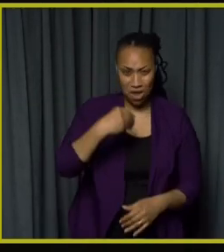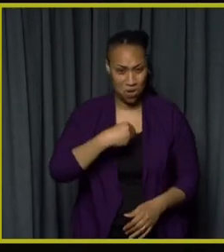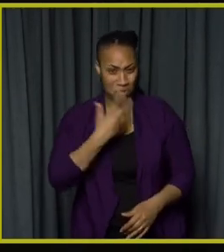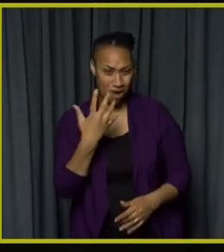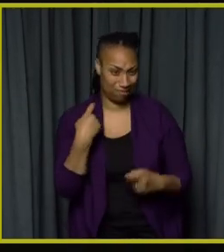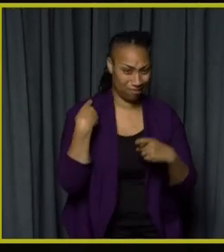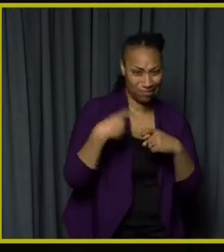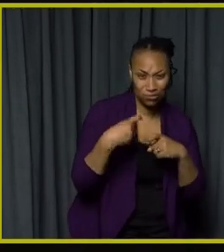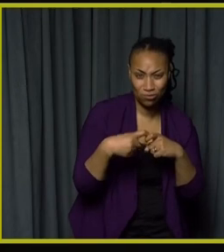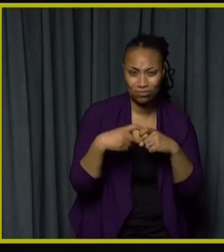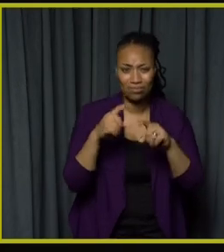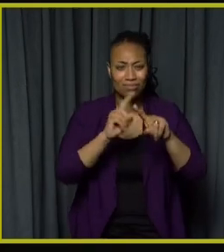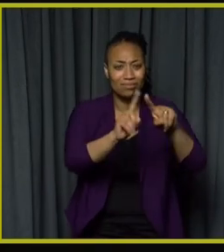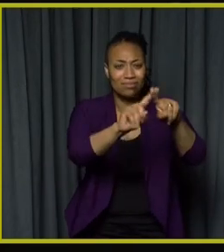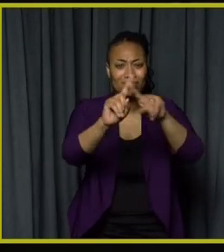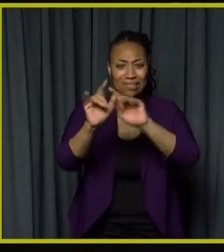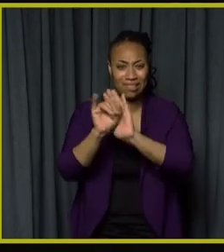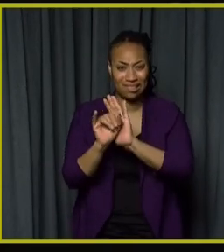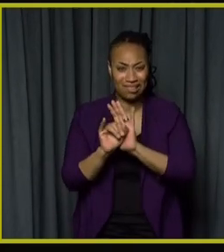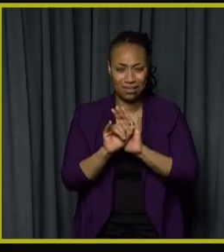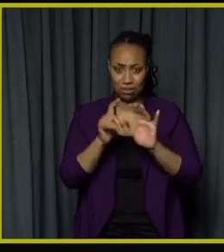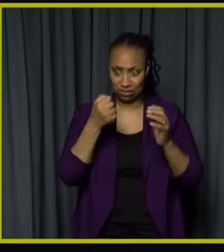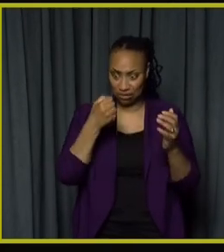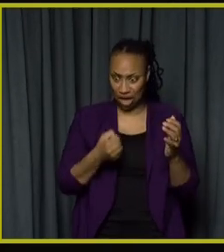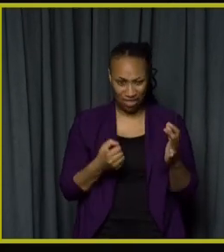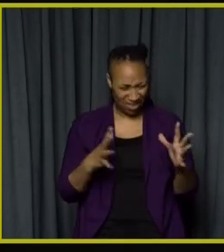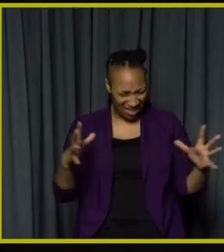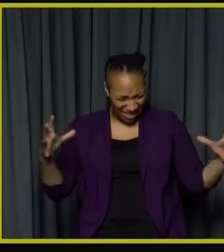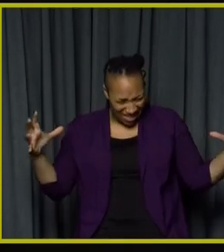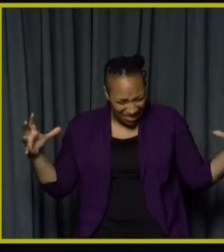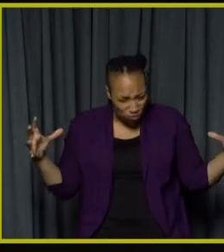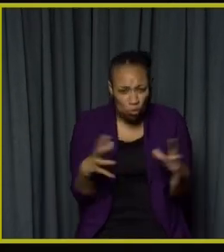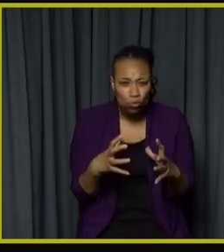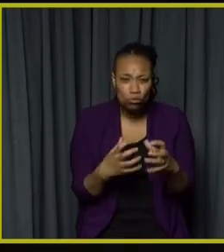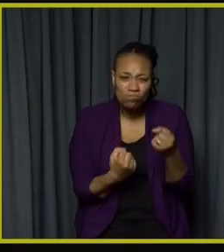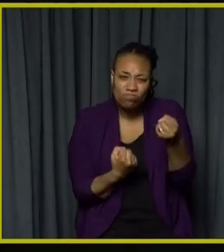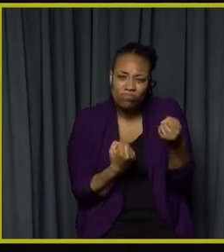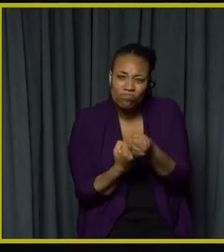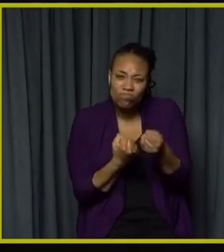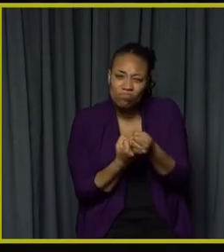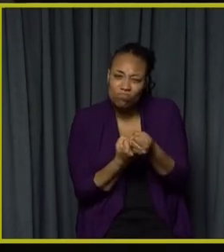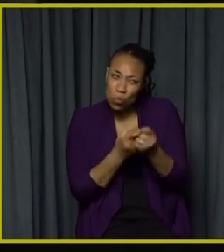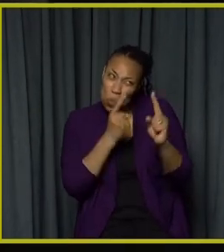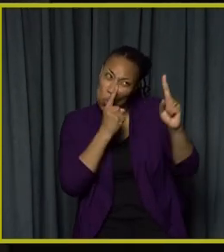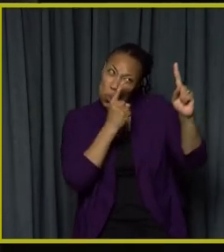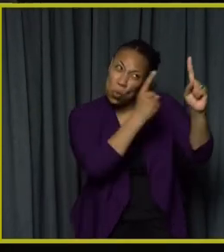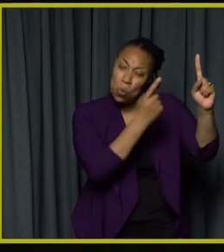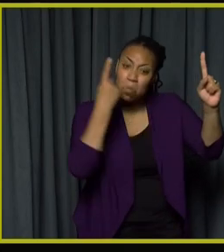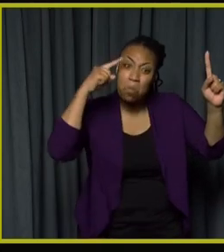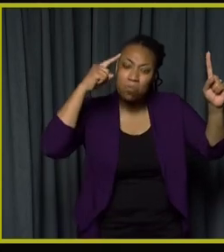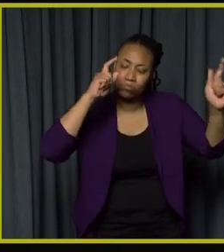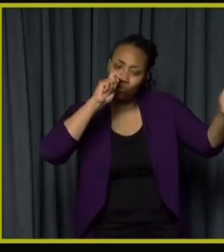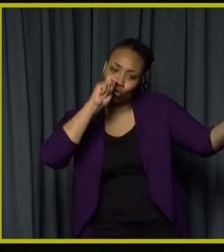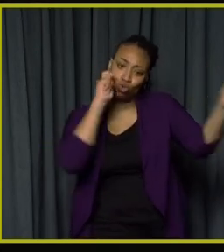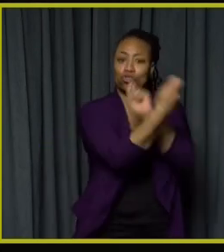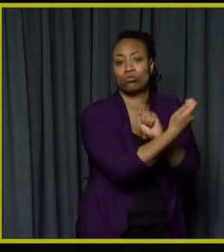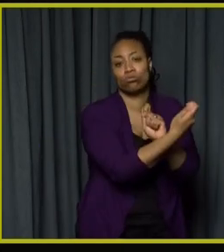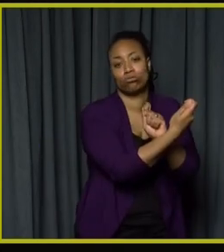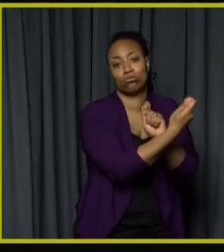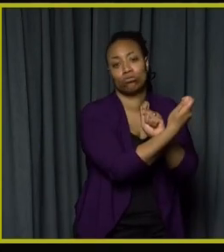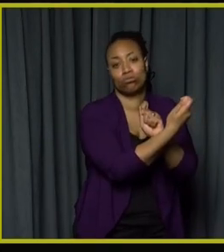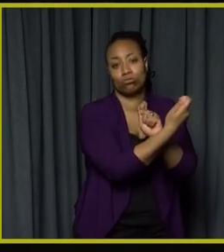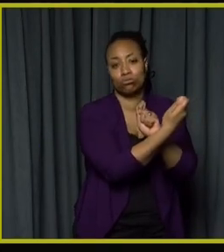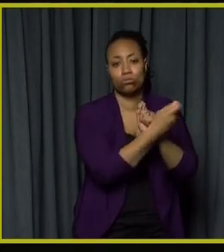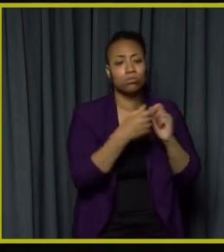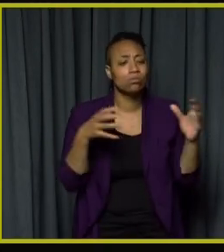can be organized into a new powerful coalition for change. It's time. It's time to come together and vote like